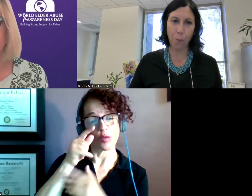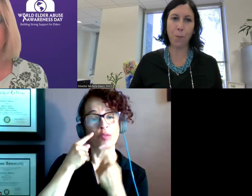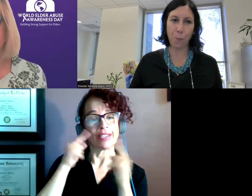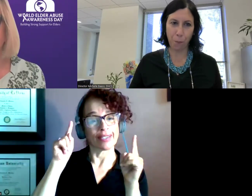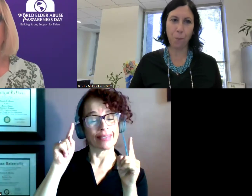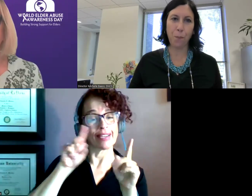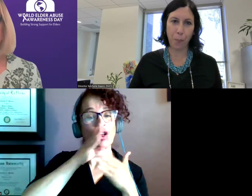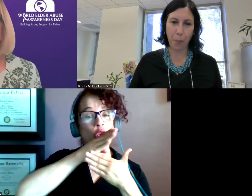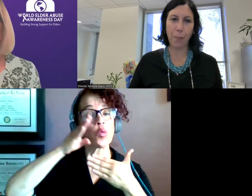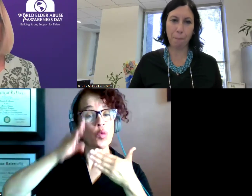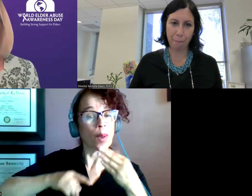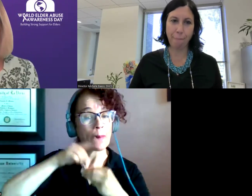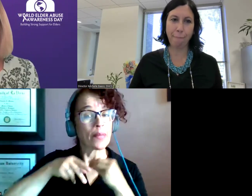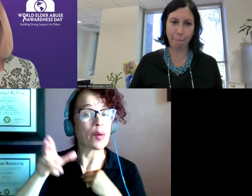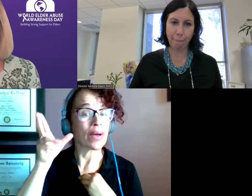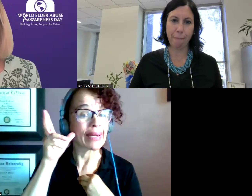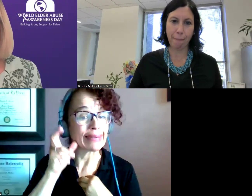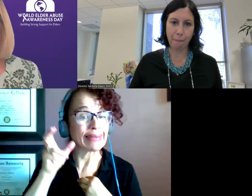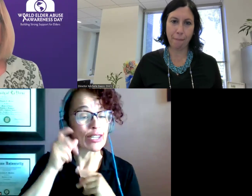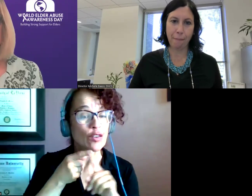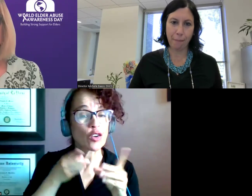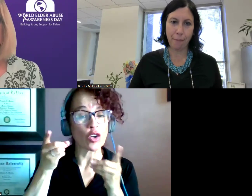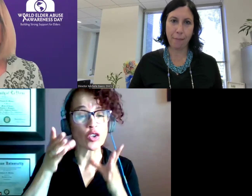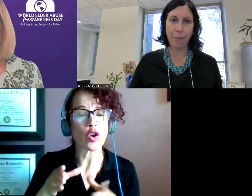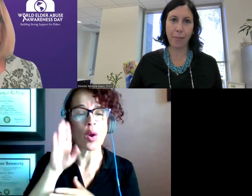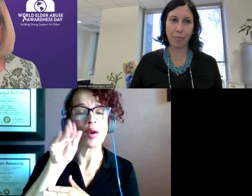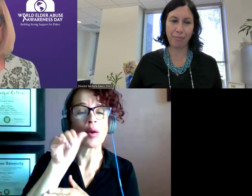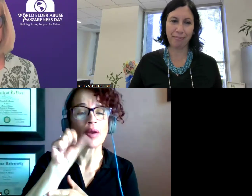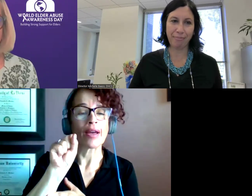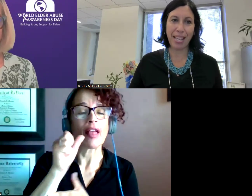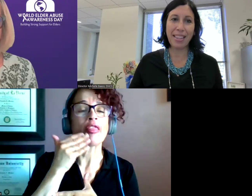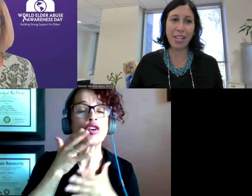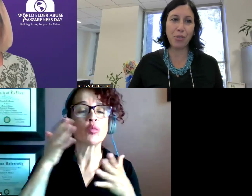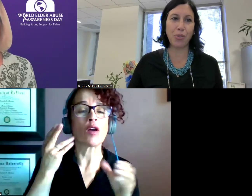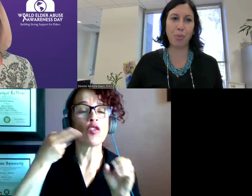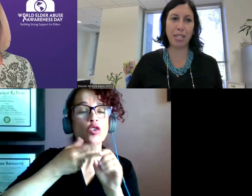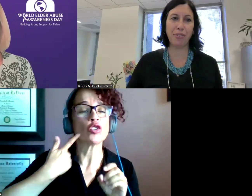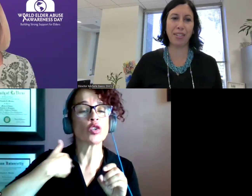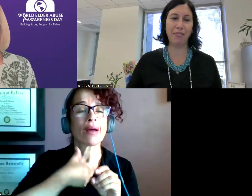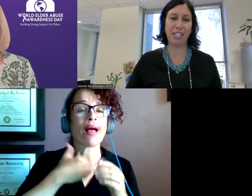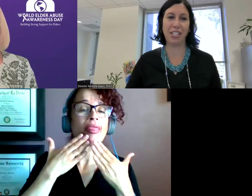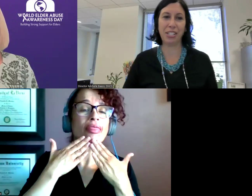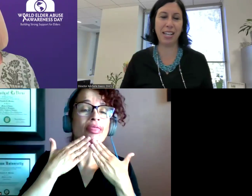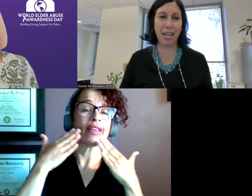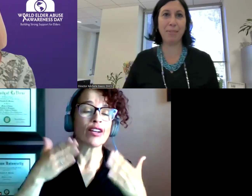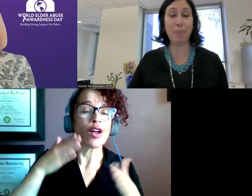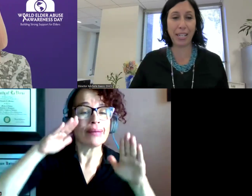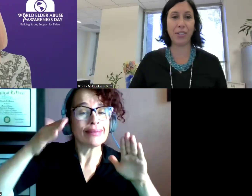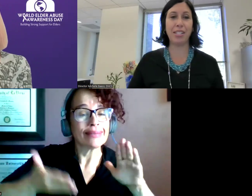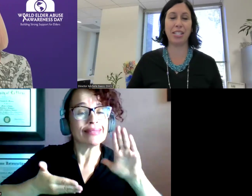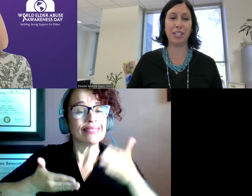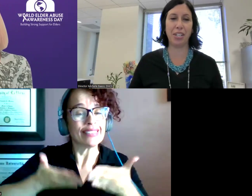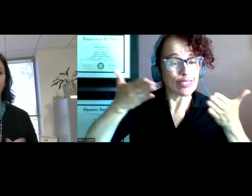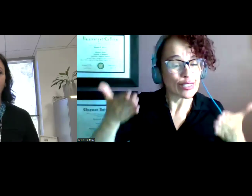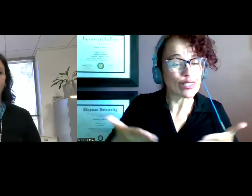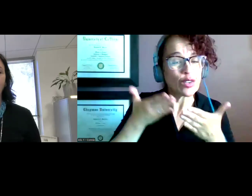successful outcomes that we're about to hear from. Director Boss, thank you so much for joining us. Thank you so much for the invitation to be here